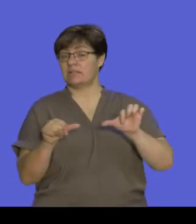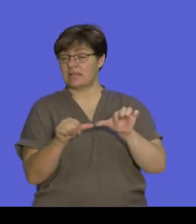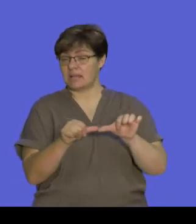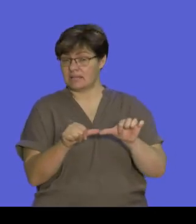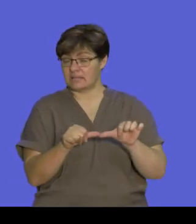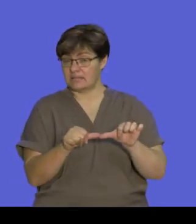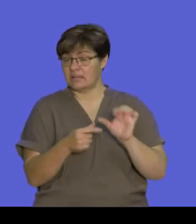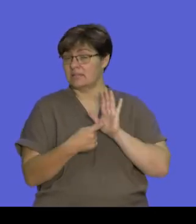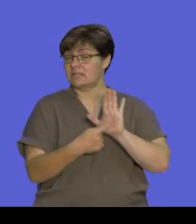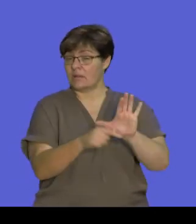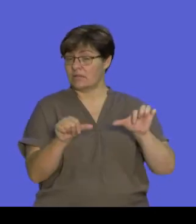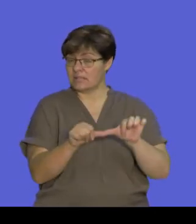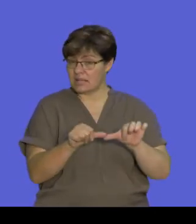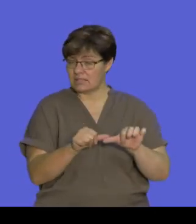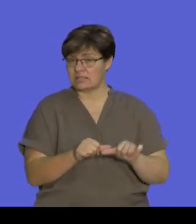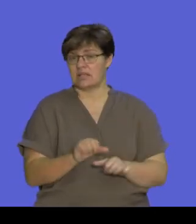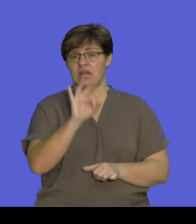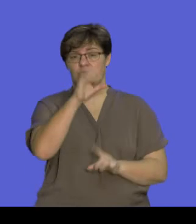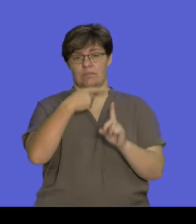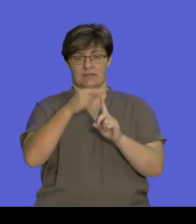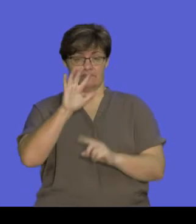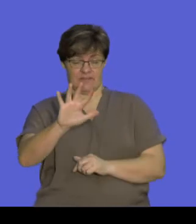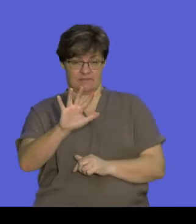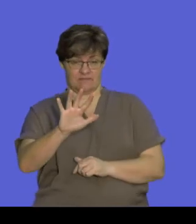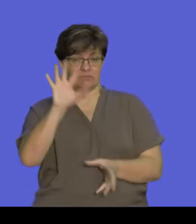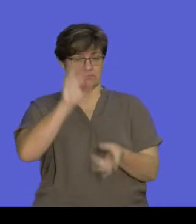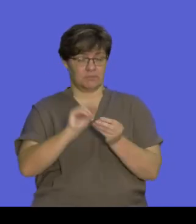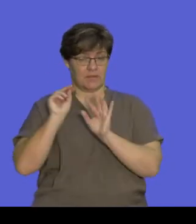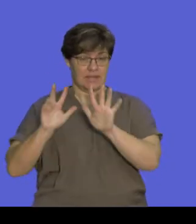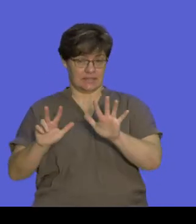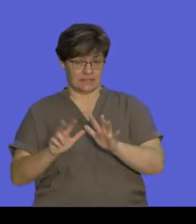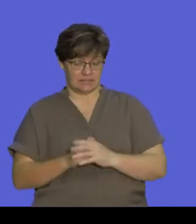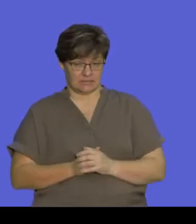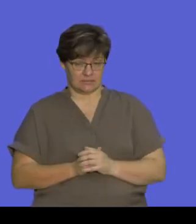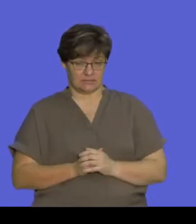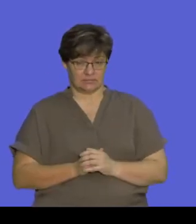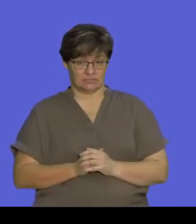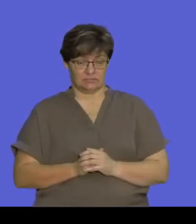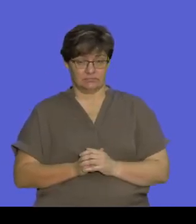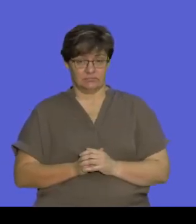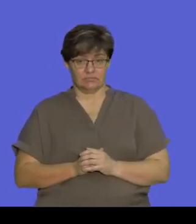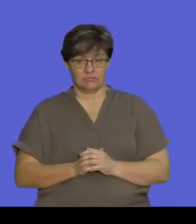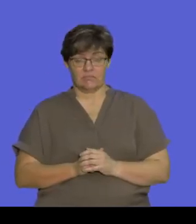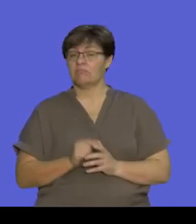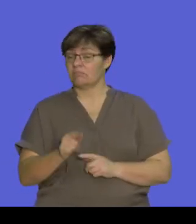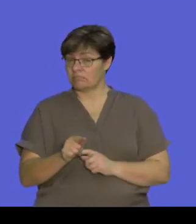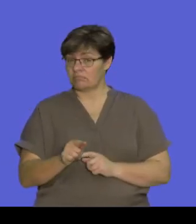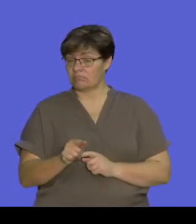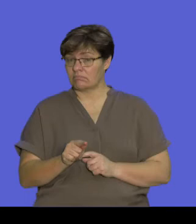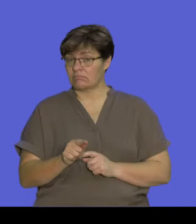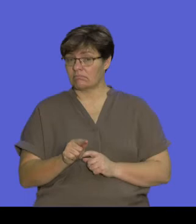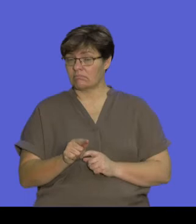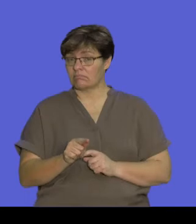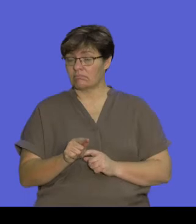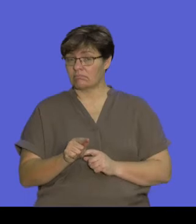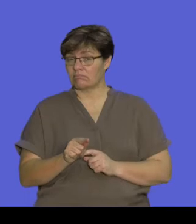in the sample, is going to be 3 plus 5, which is 8. So this tells us not only are they